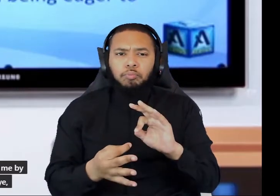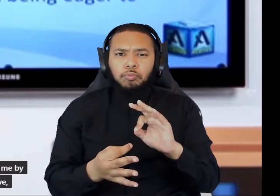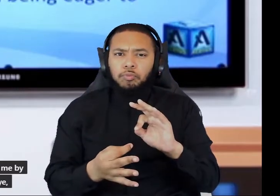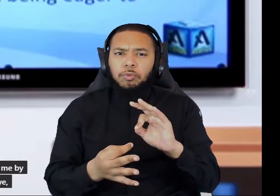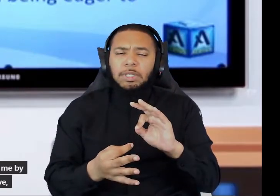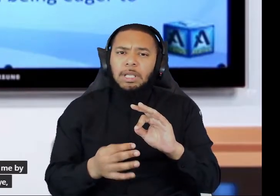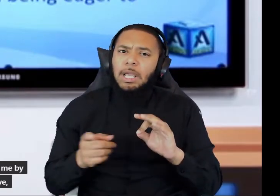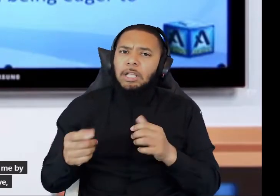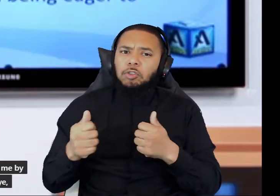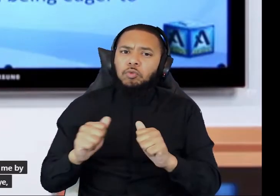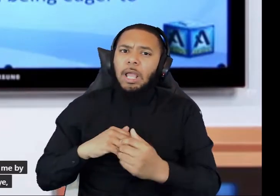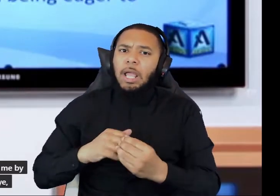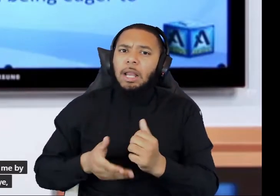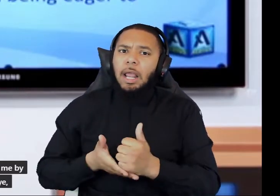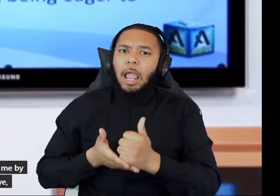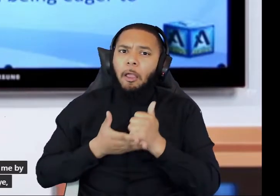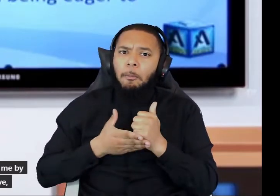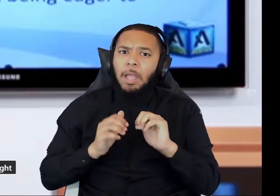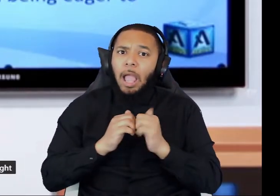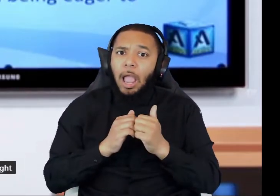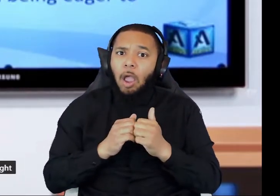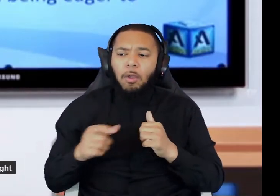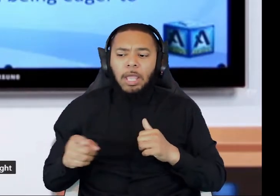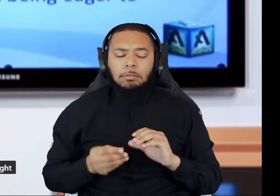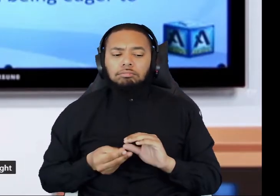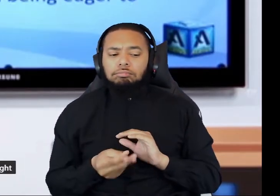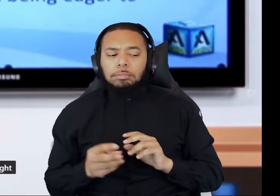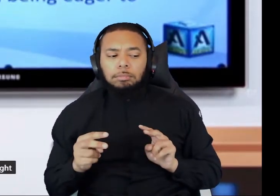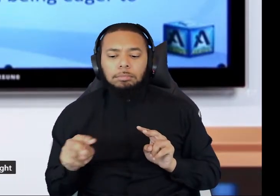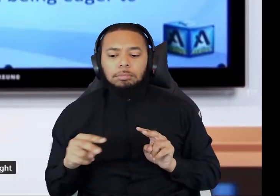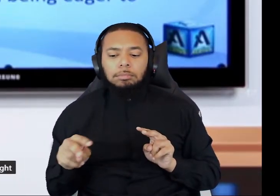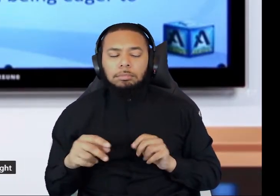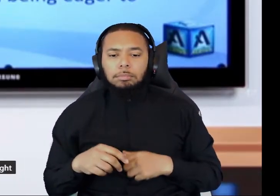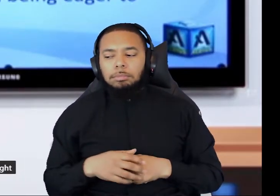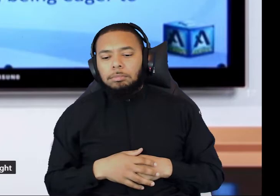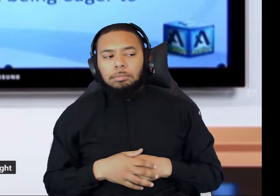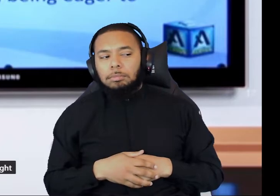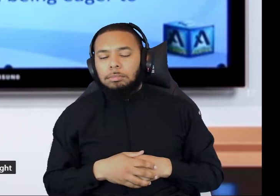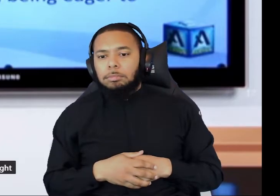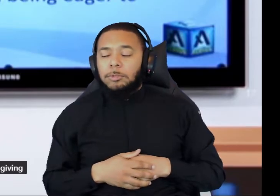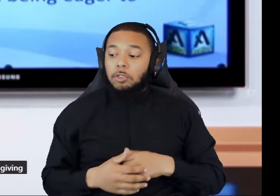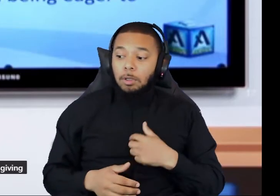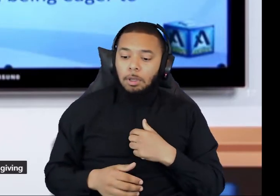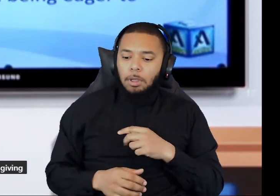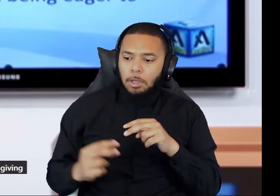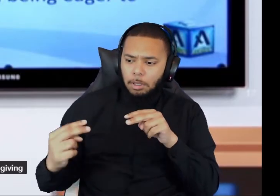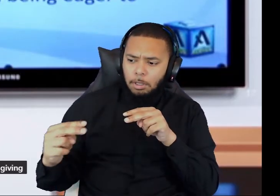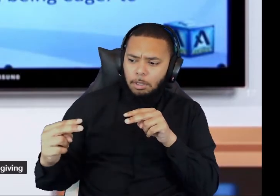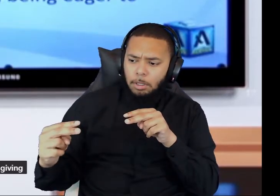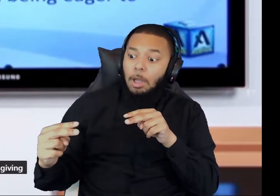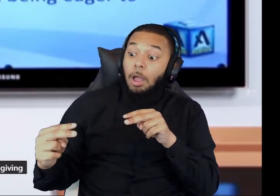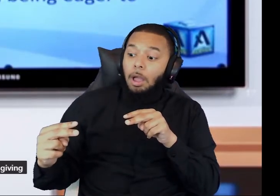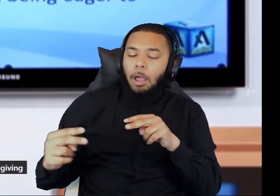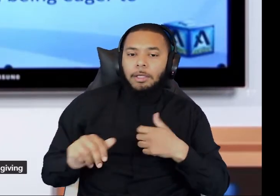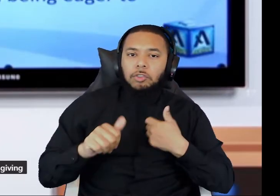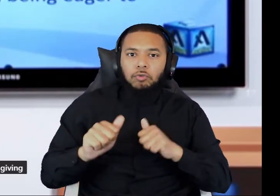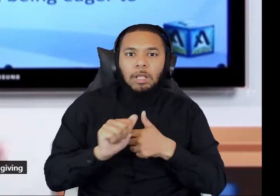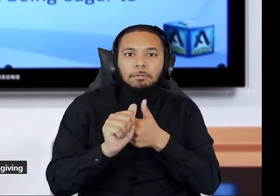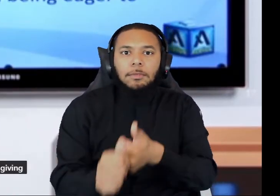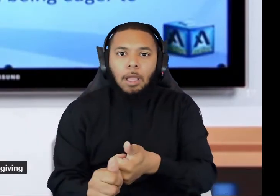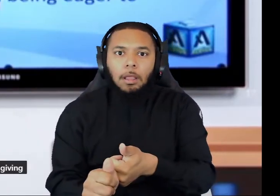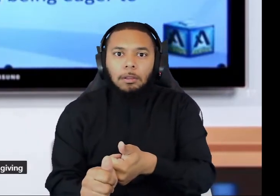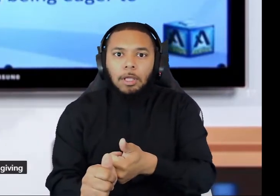by furtive indications with his eyes. So I tried hard to get on the right track, being eager to gratify